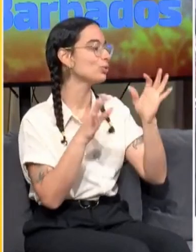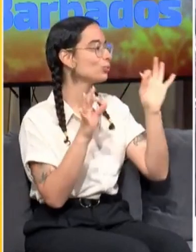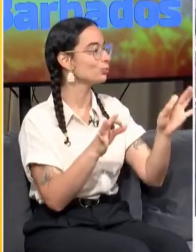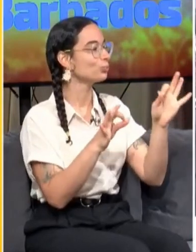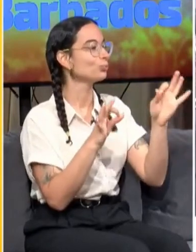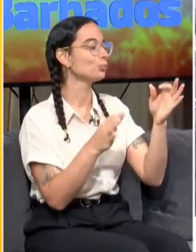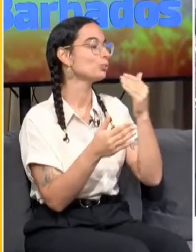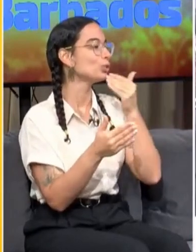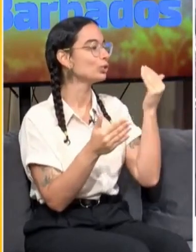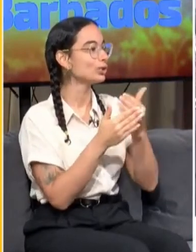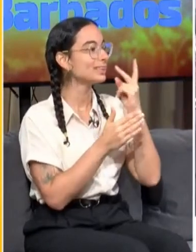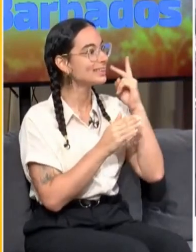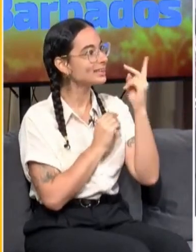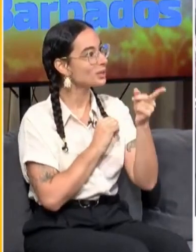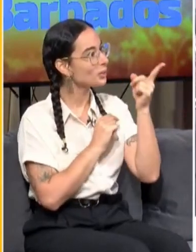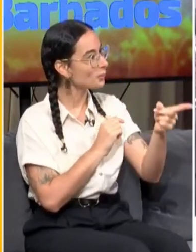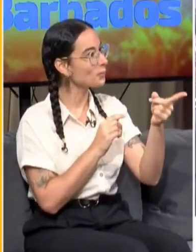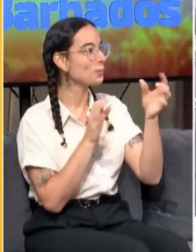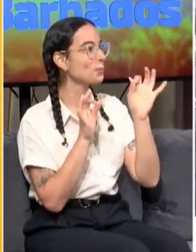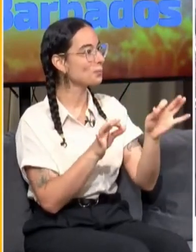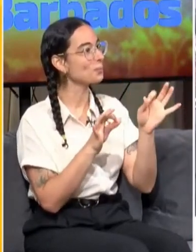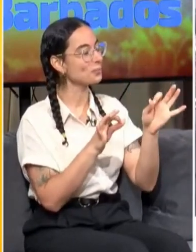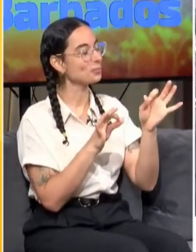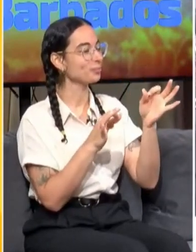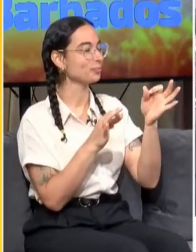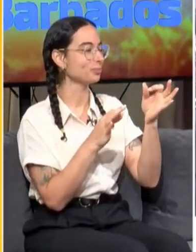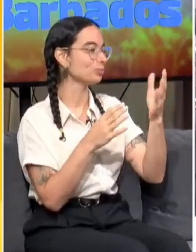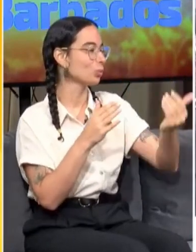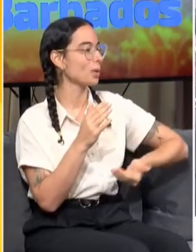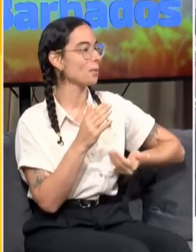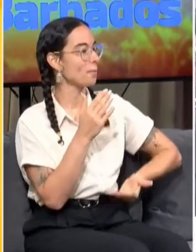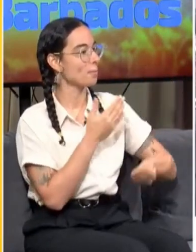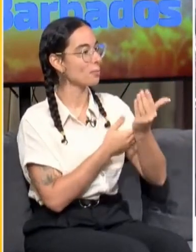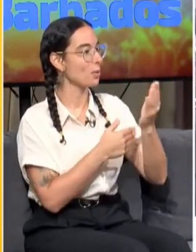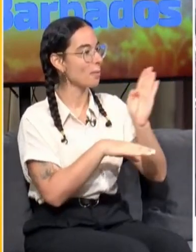Lionel. As always, welcome to Morning Barbados.